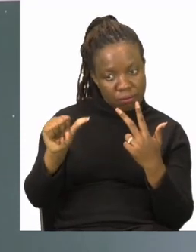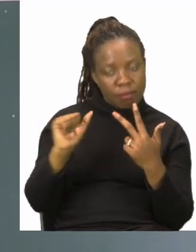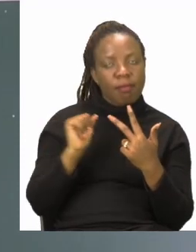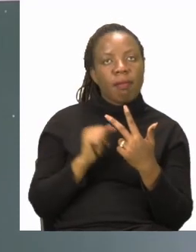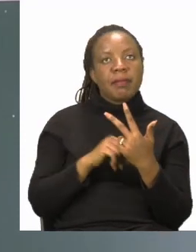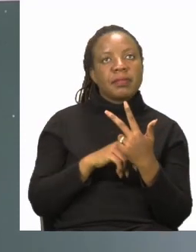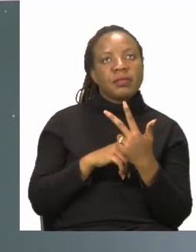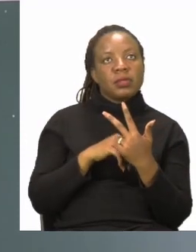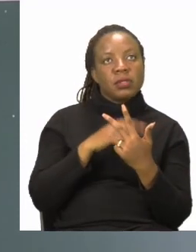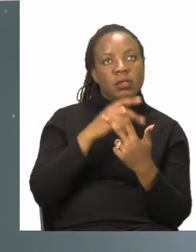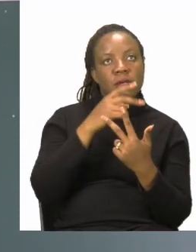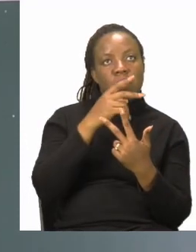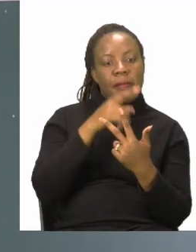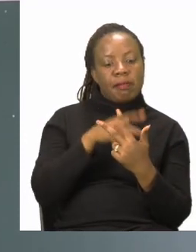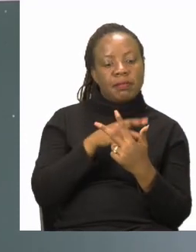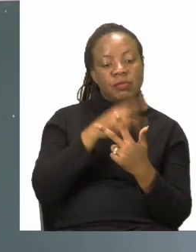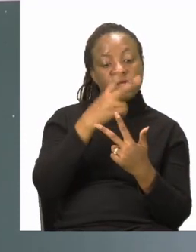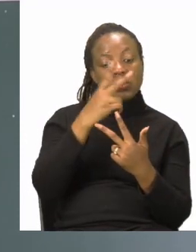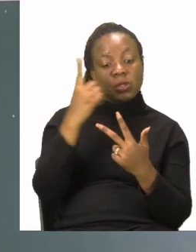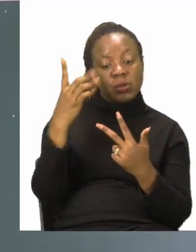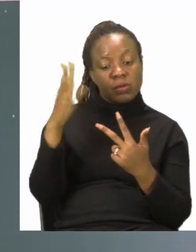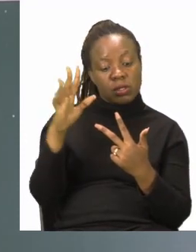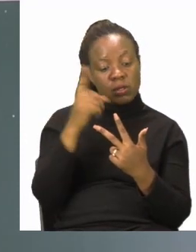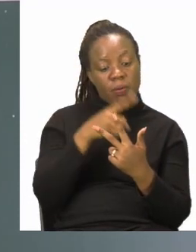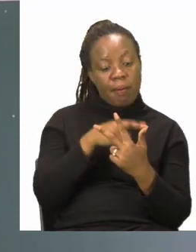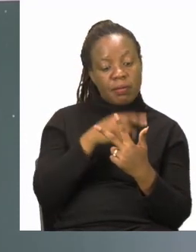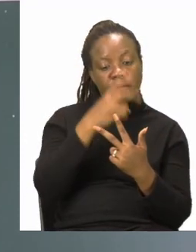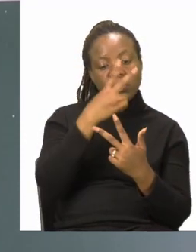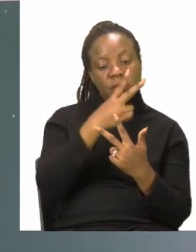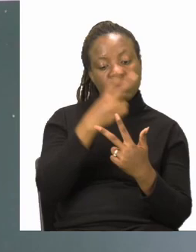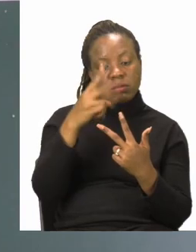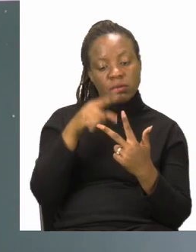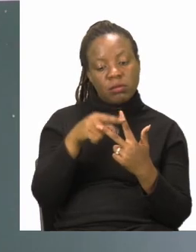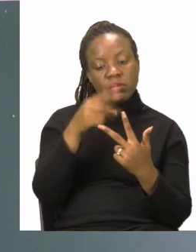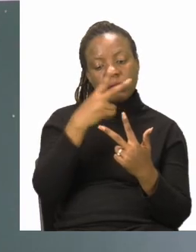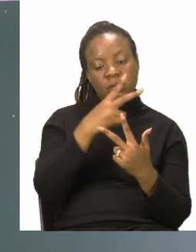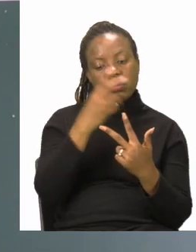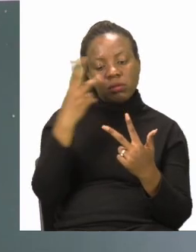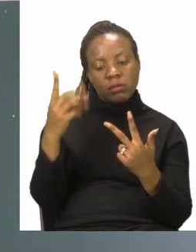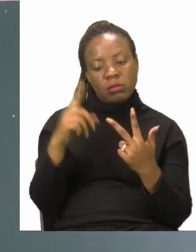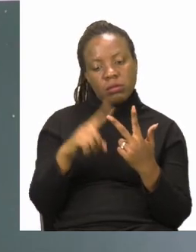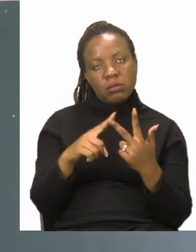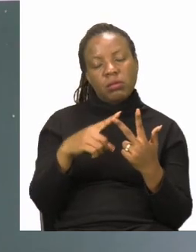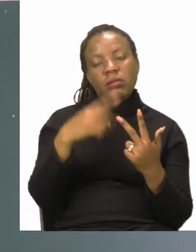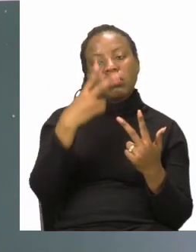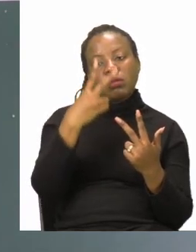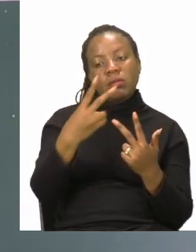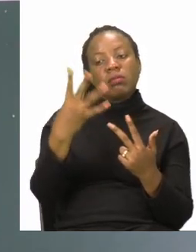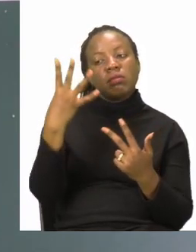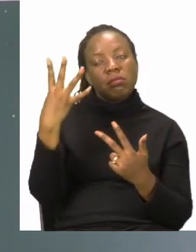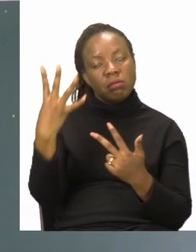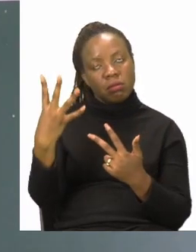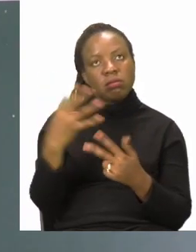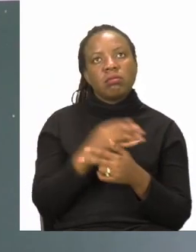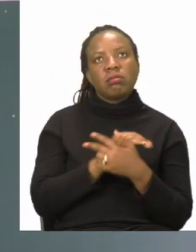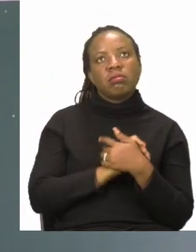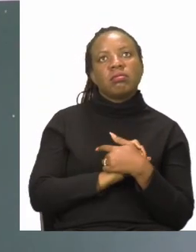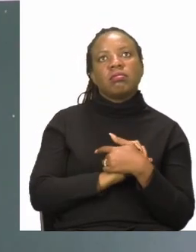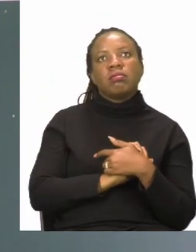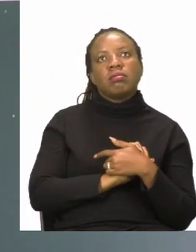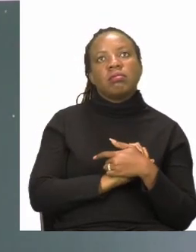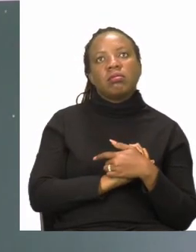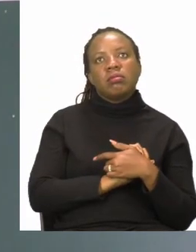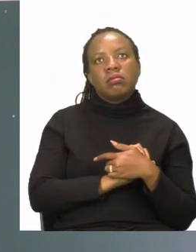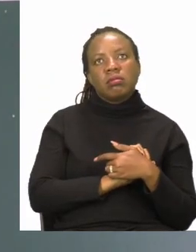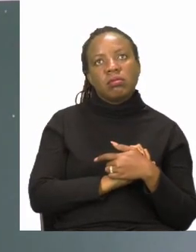more. Counting in threes, 22, 23, 24.